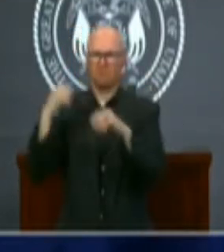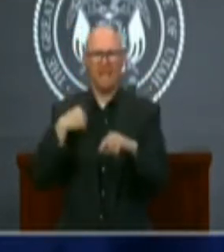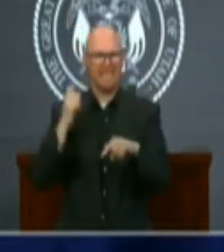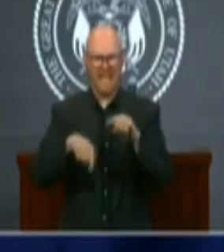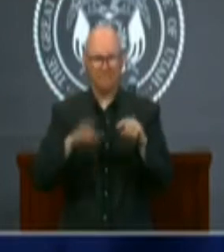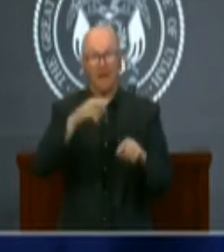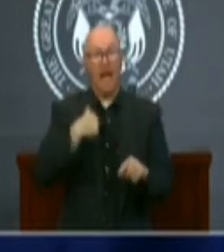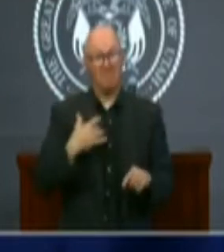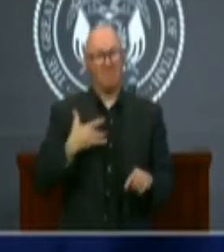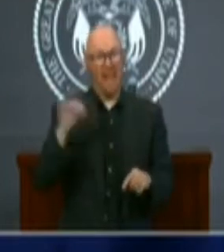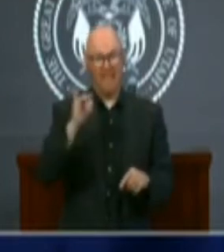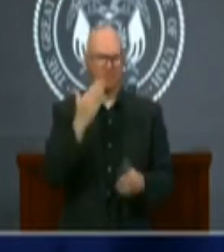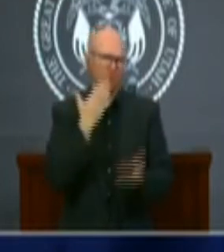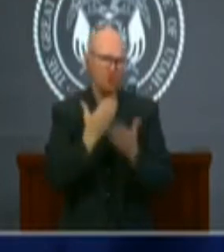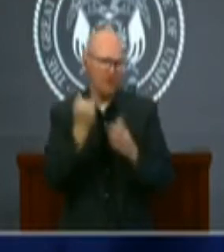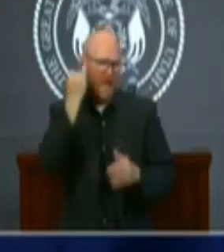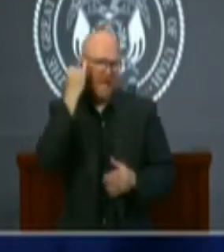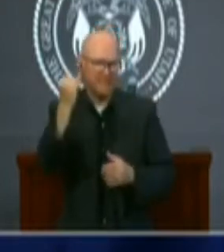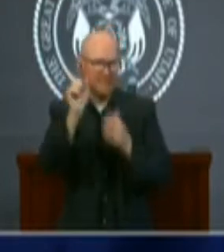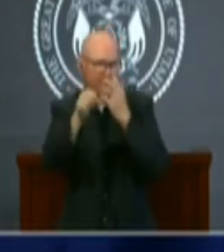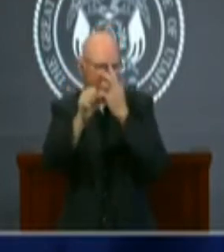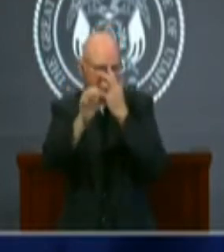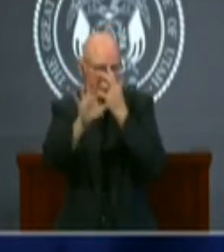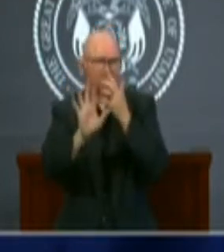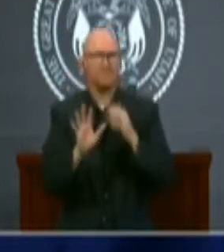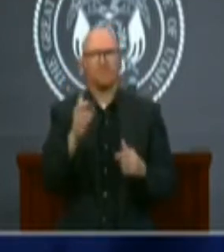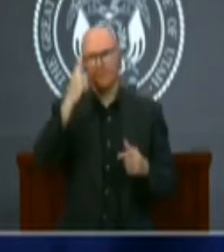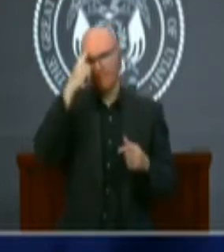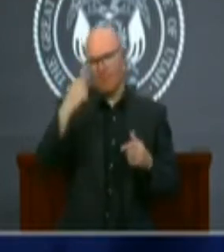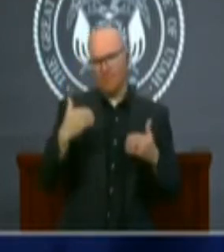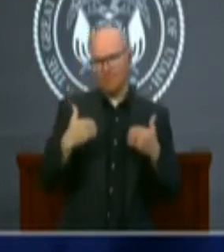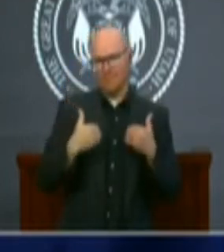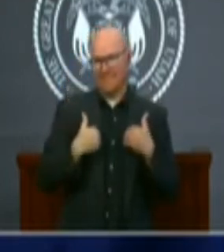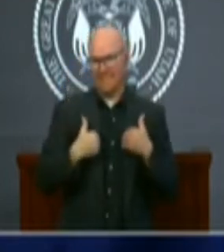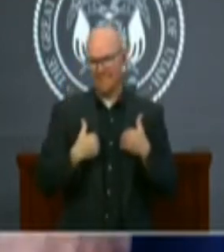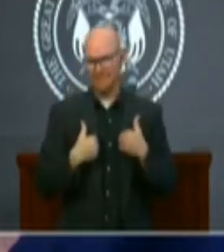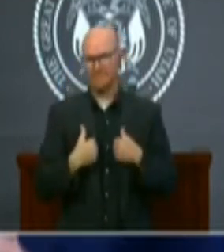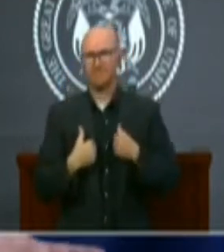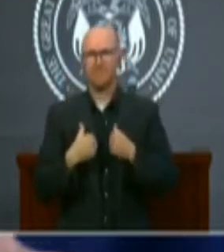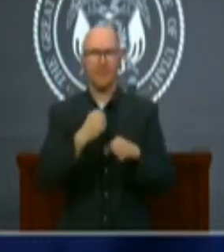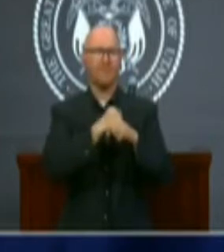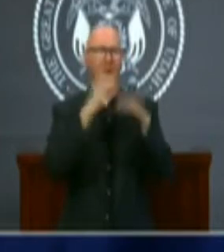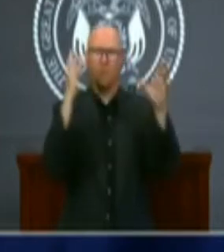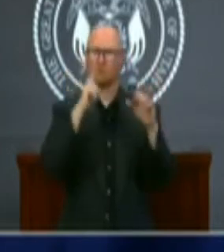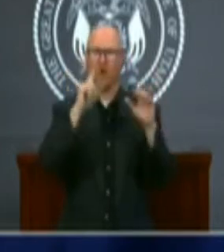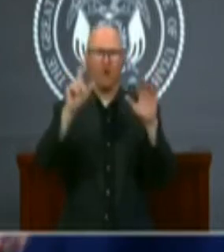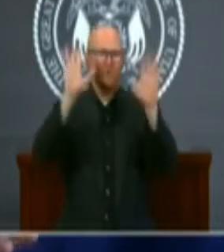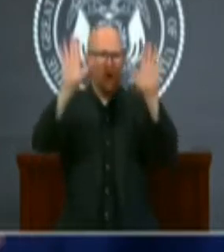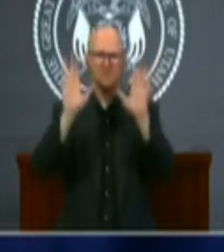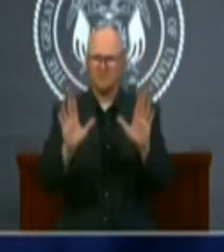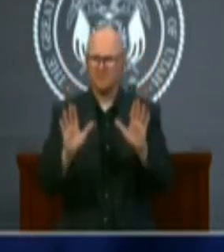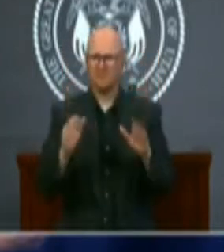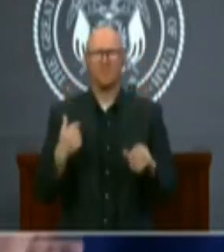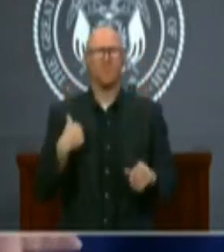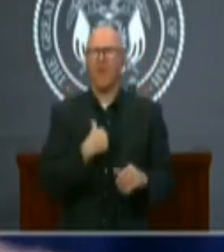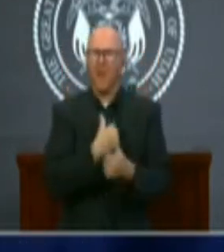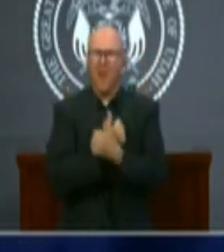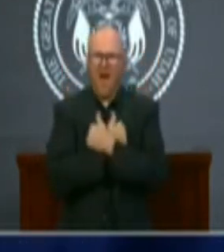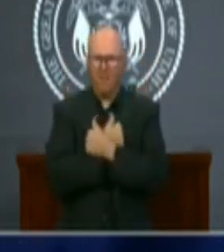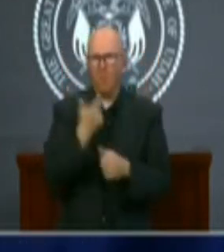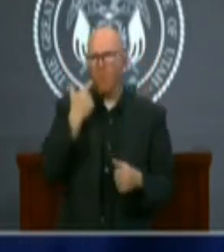idea. I believe, look, you know, for me, fireworks are awesome. We love fireworks. We